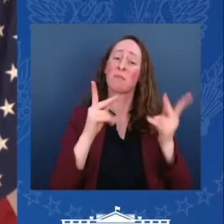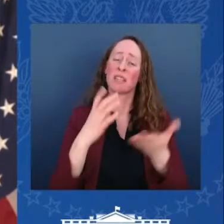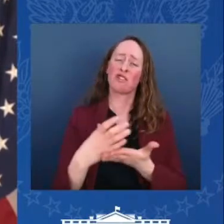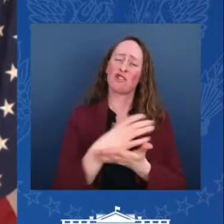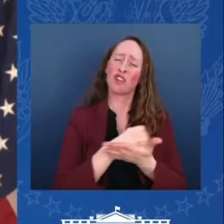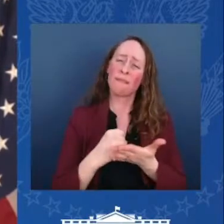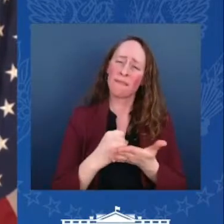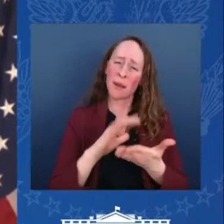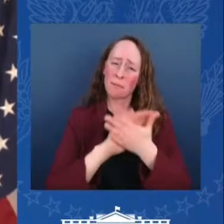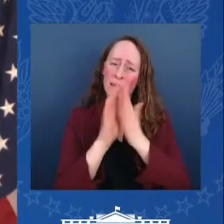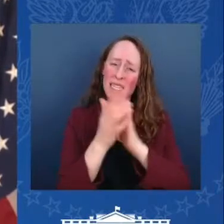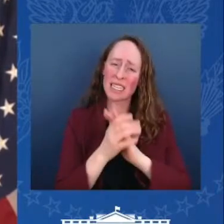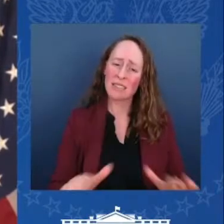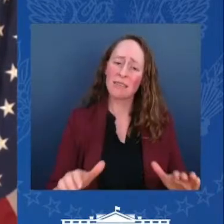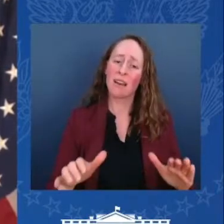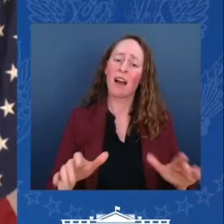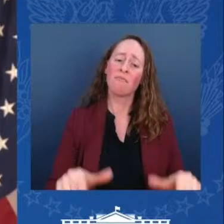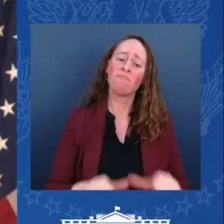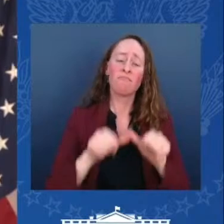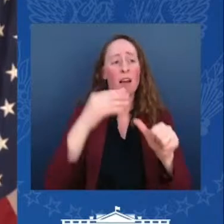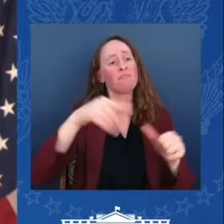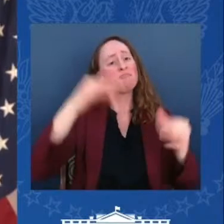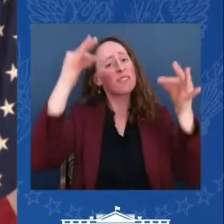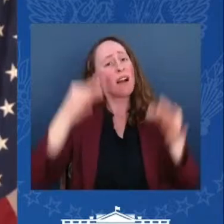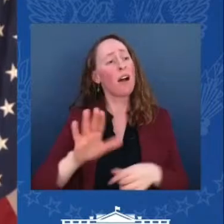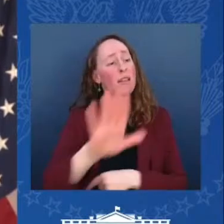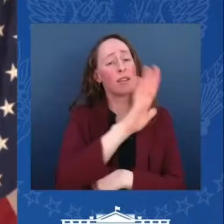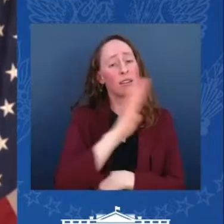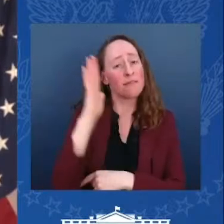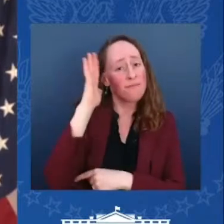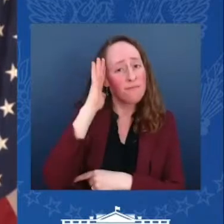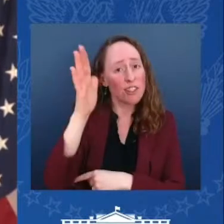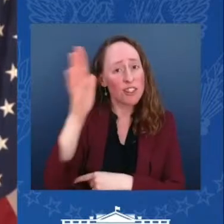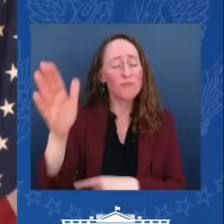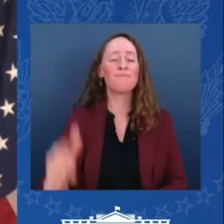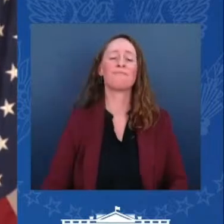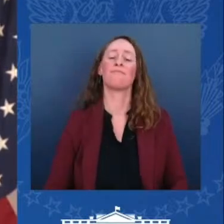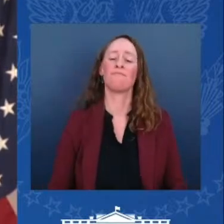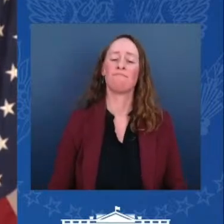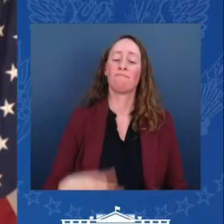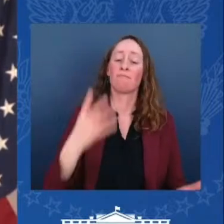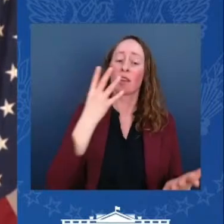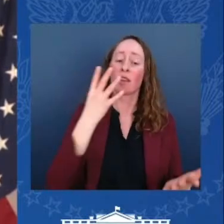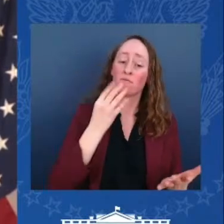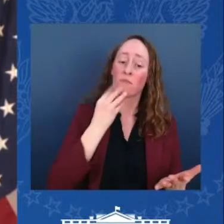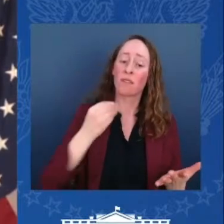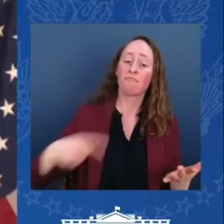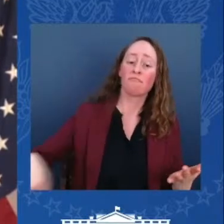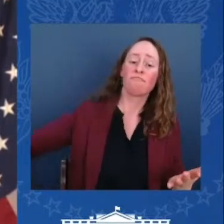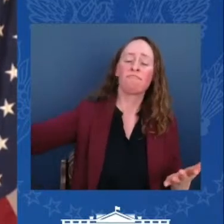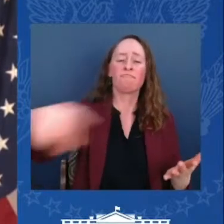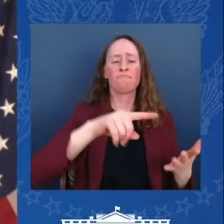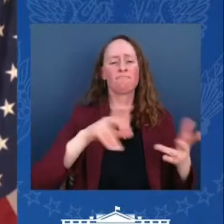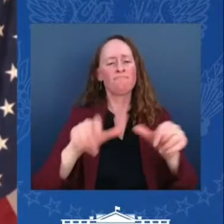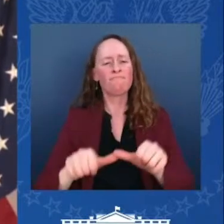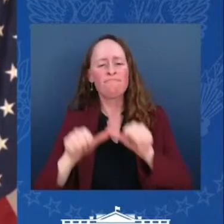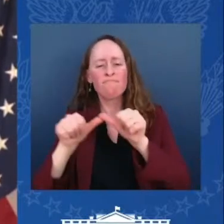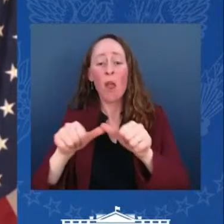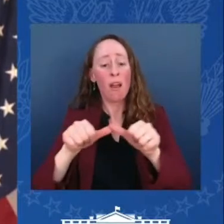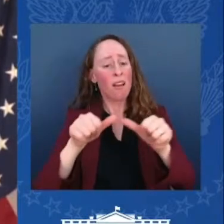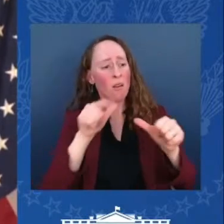Here's where the dirt. Real security. Often Yesterday families deserve to be reunited.